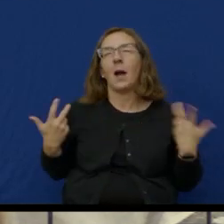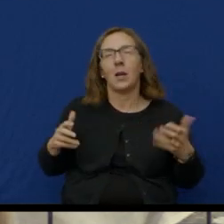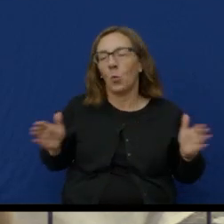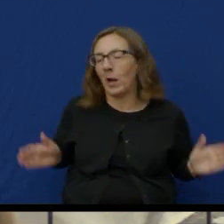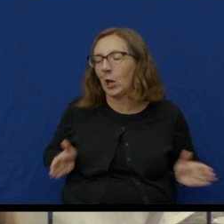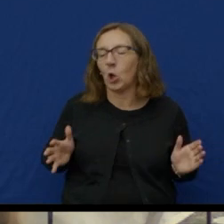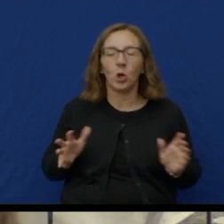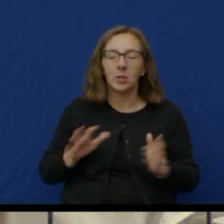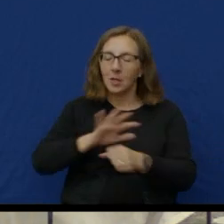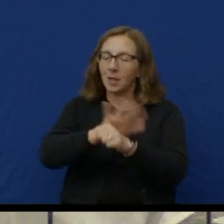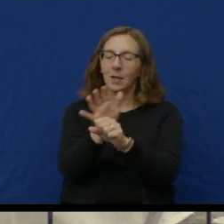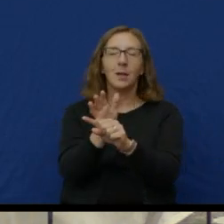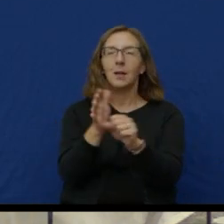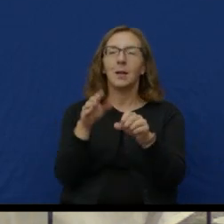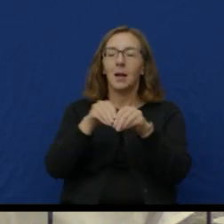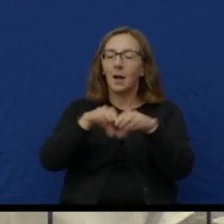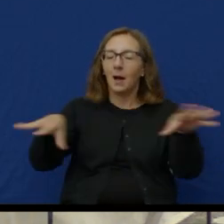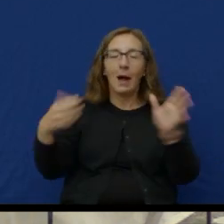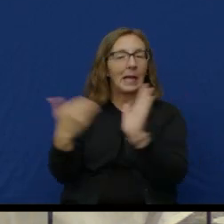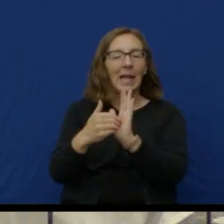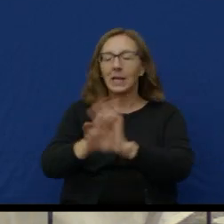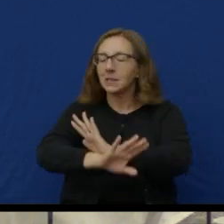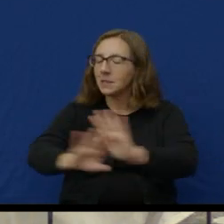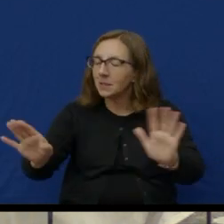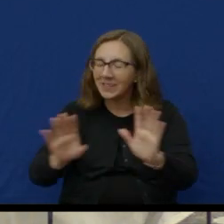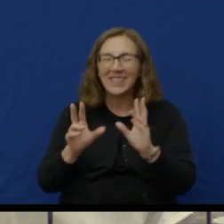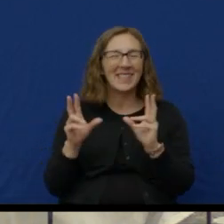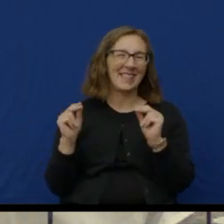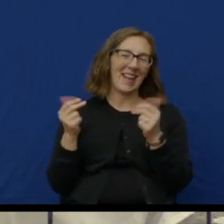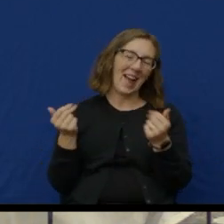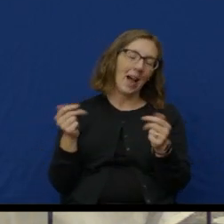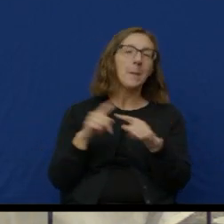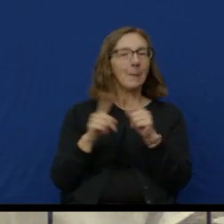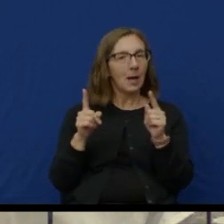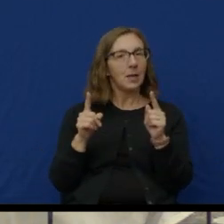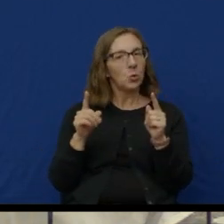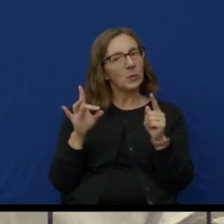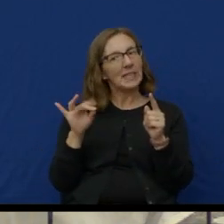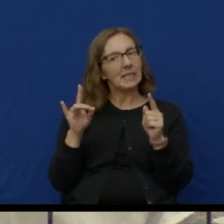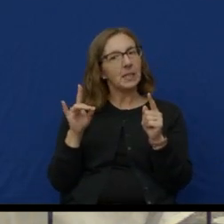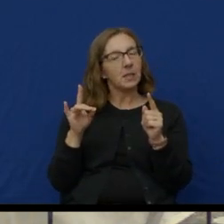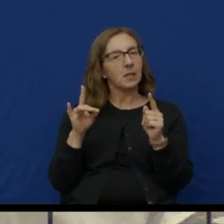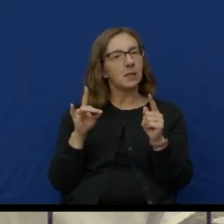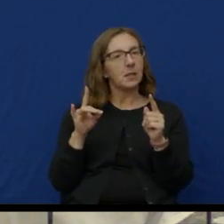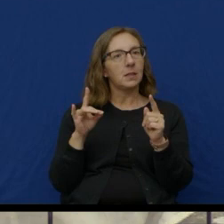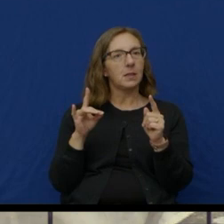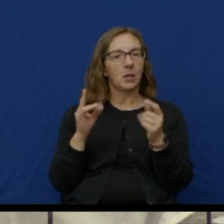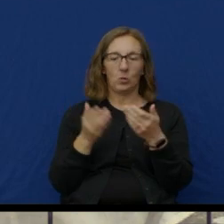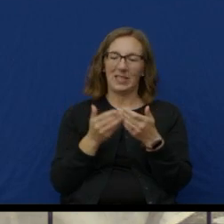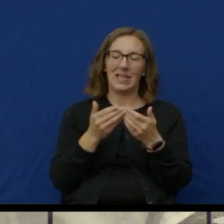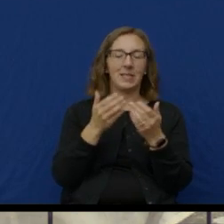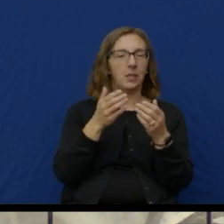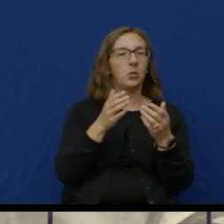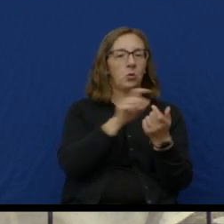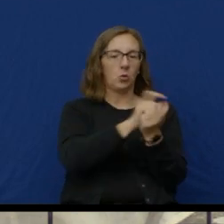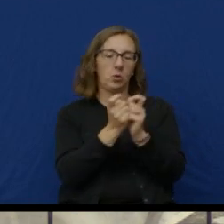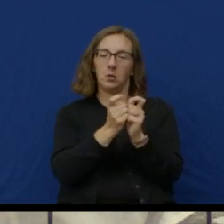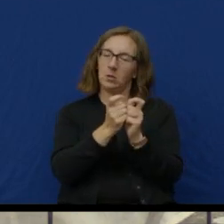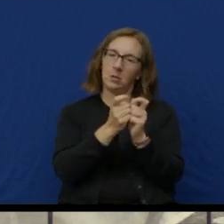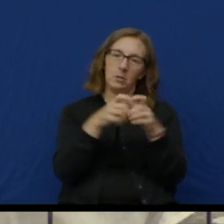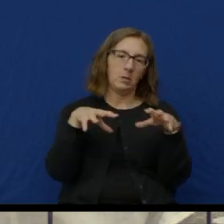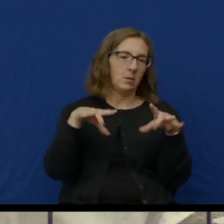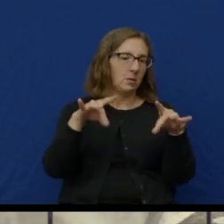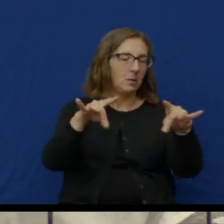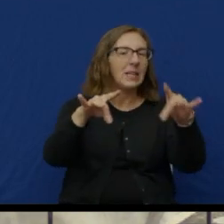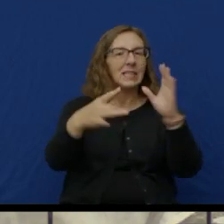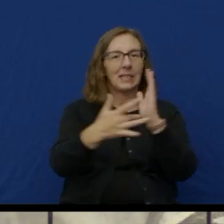do that again for our 2024 to 2030. But, you know, we moved to one-to-one very rapidly. We've always seen the